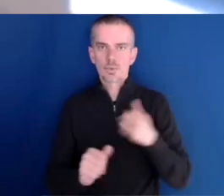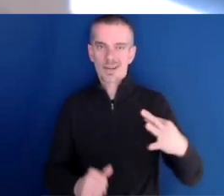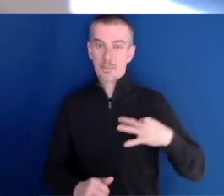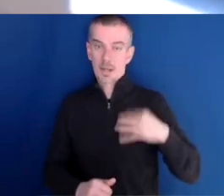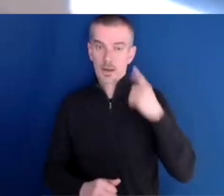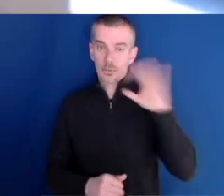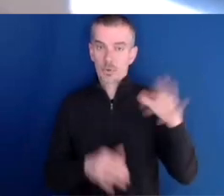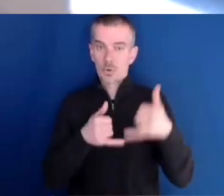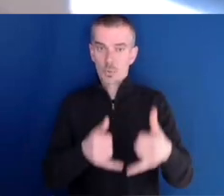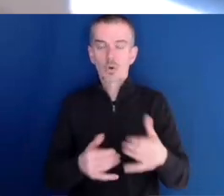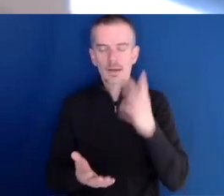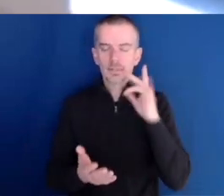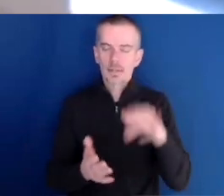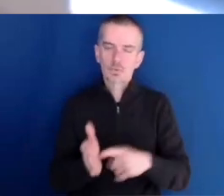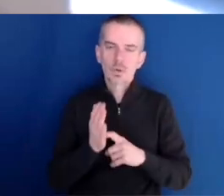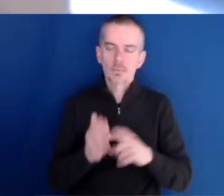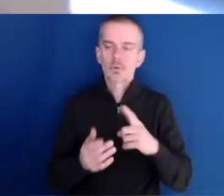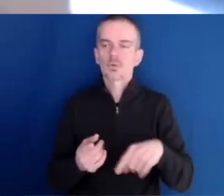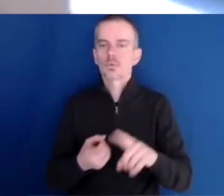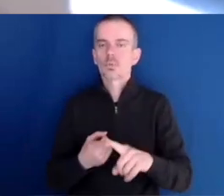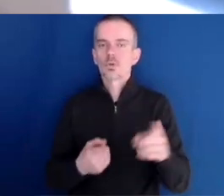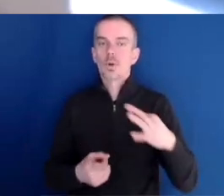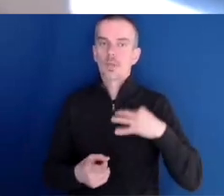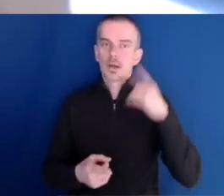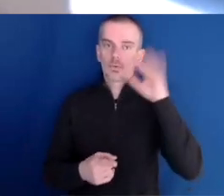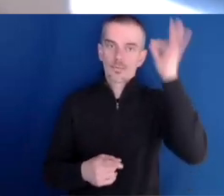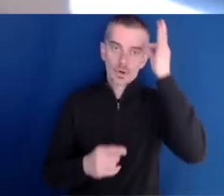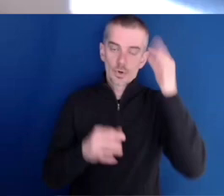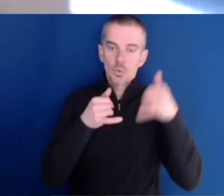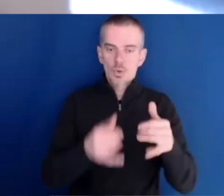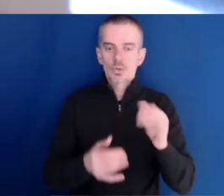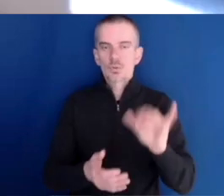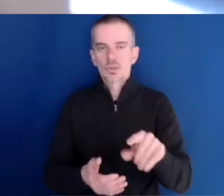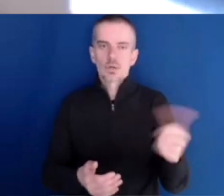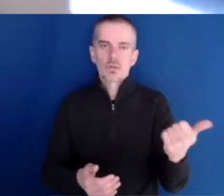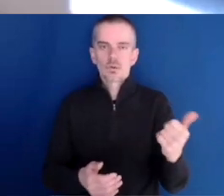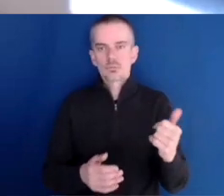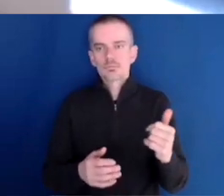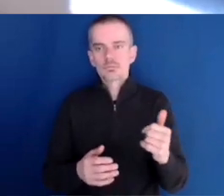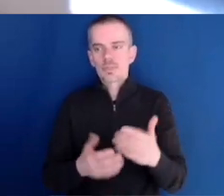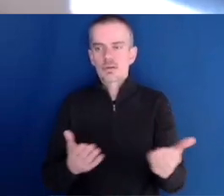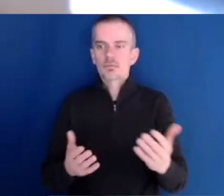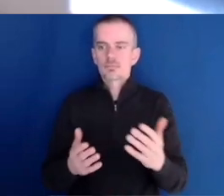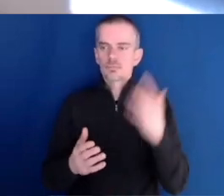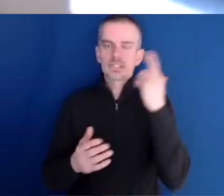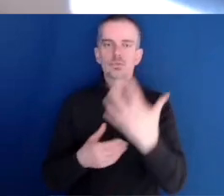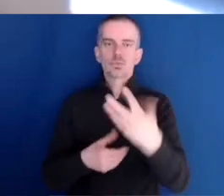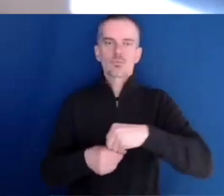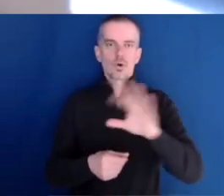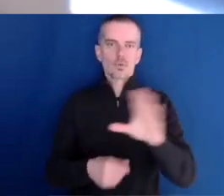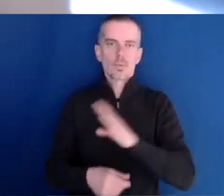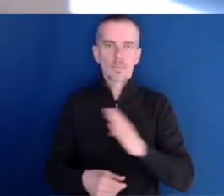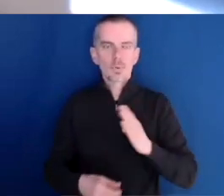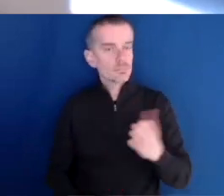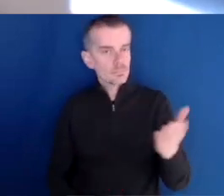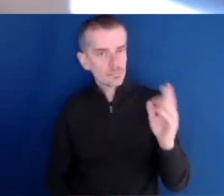seen that as a requirement when you're applying for federal awards. So that's another thing to get your board involved in. Kyle,